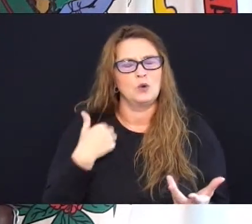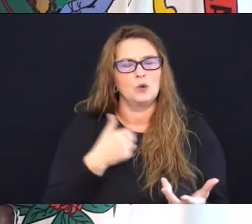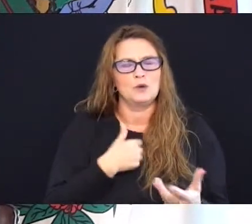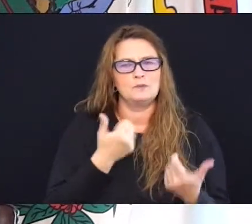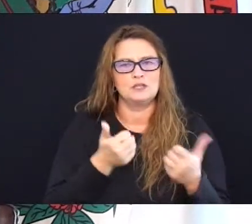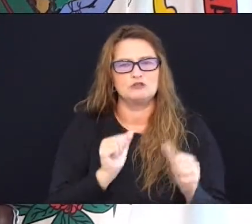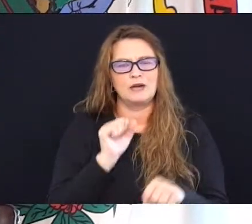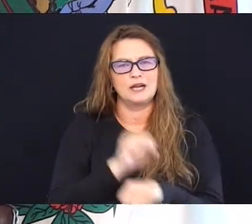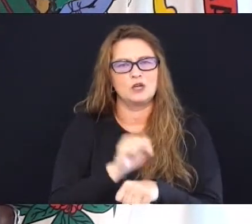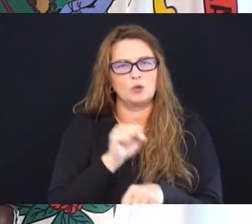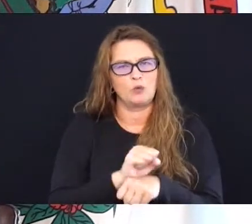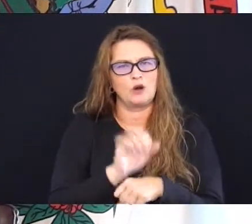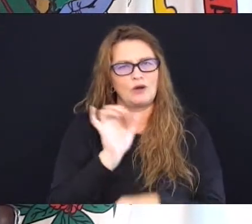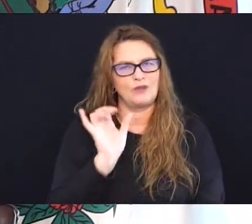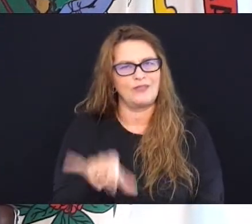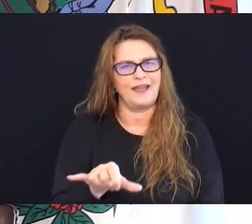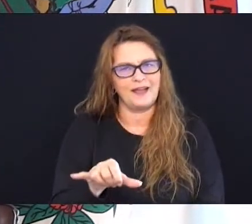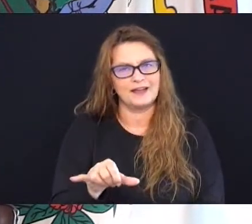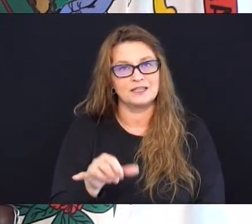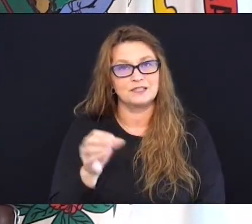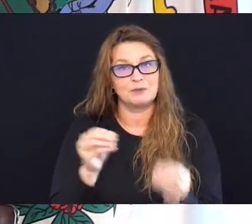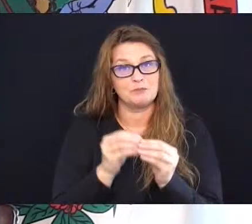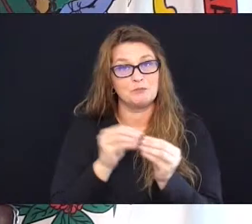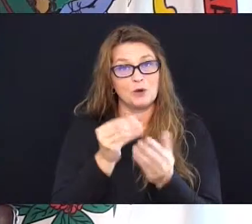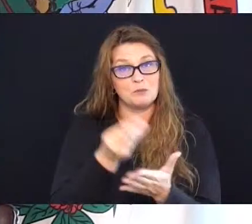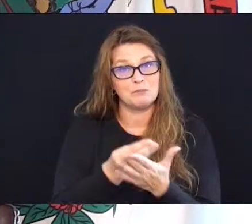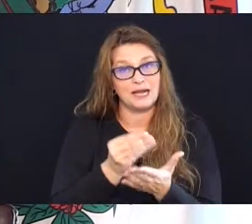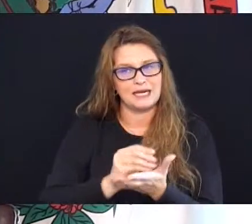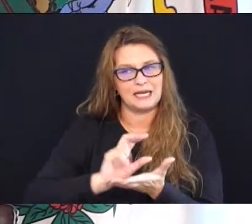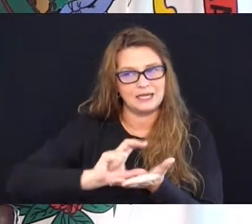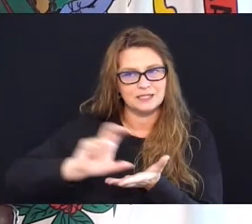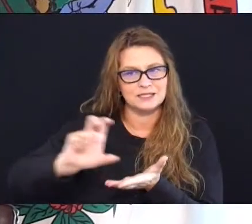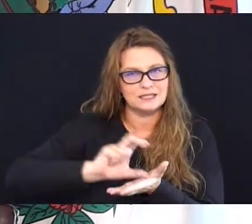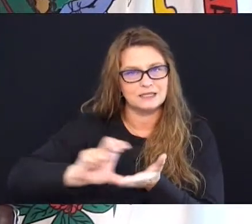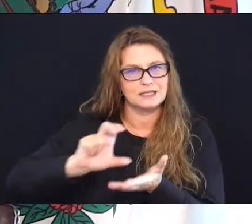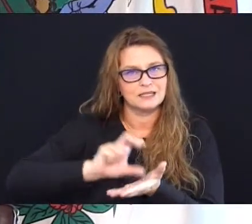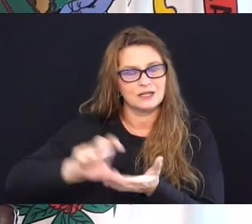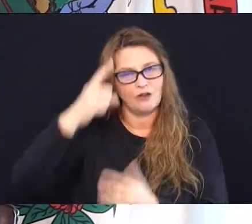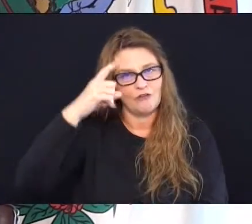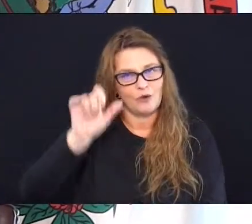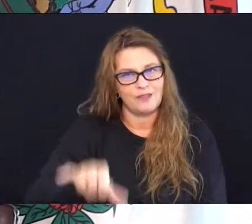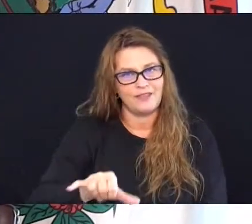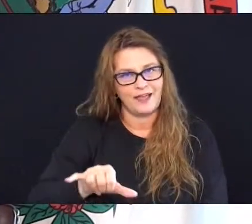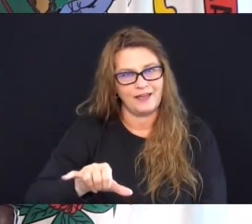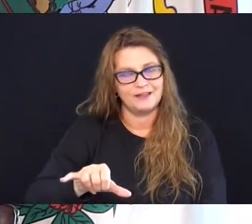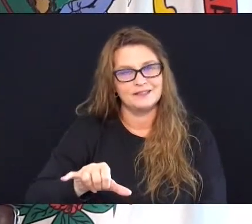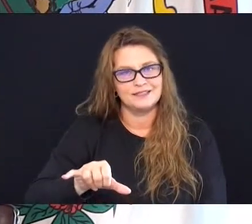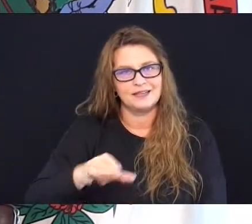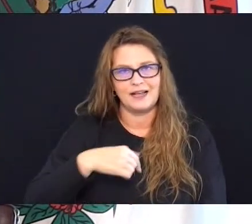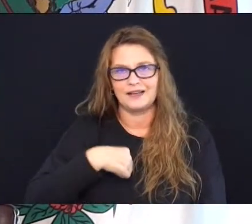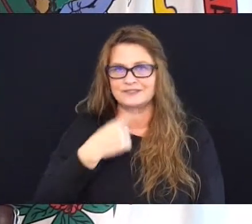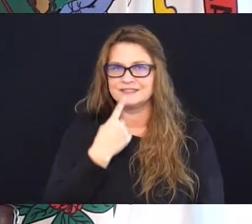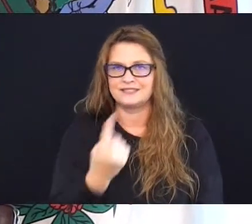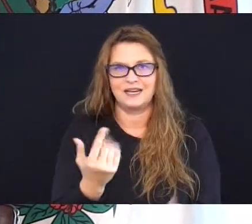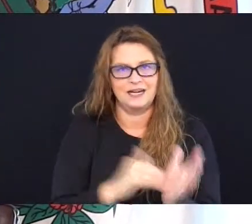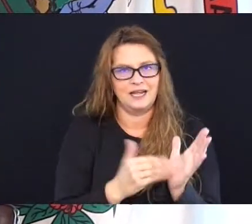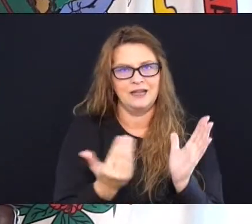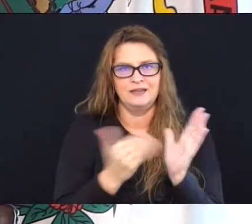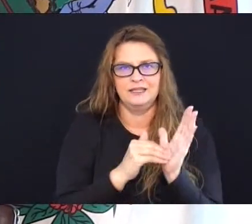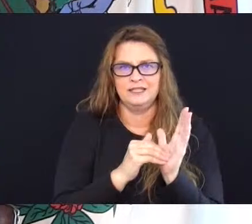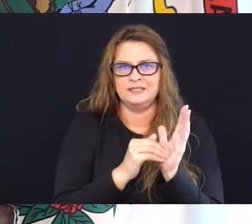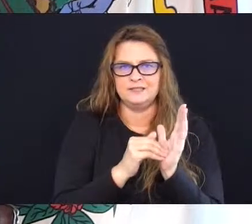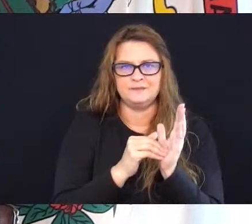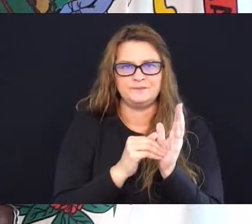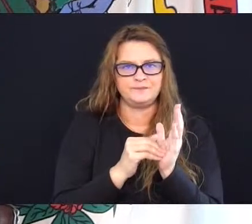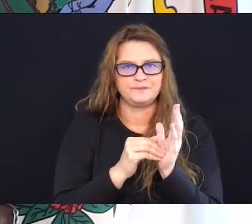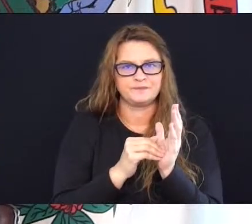settlement, and that'll put a lot more money towards the opioid problem and everything. I've said it over and over and over. It is the very thing